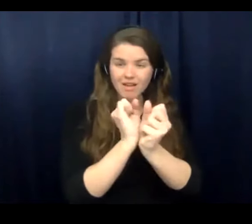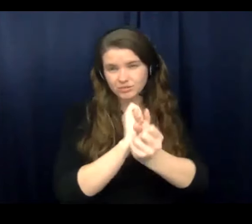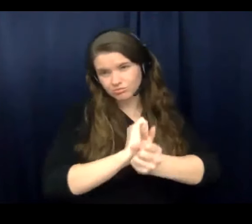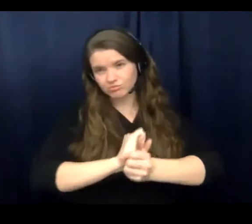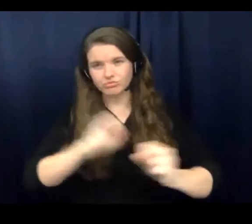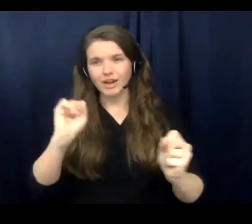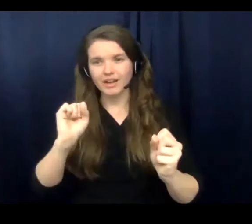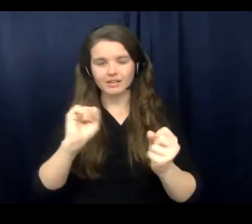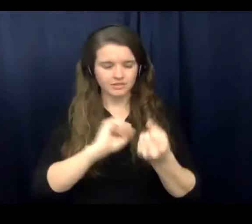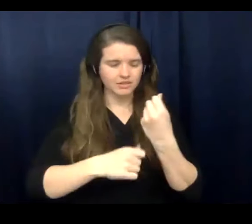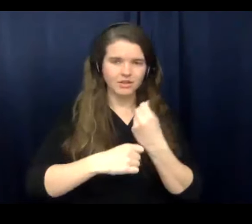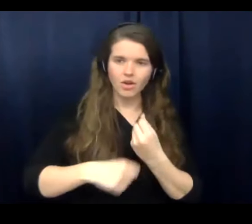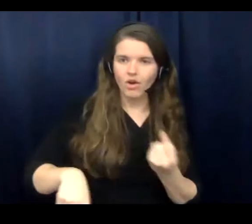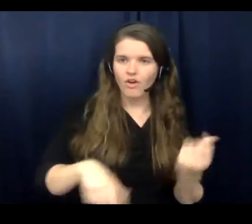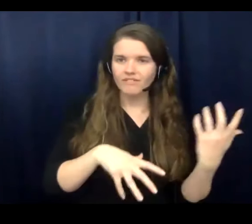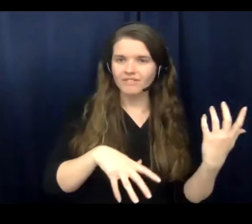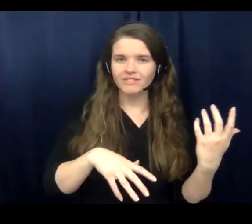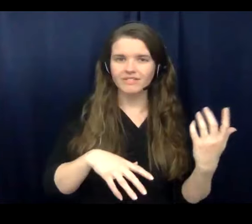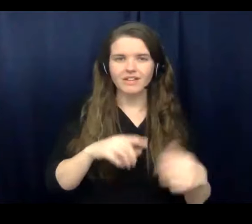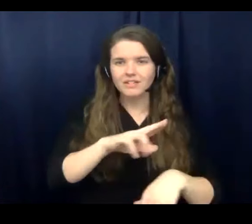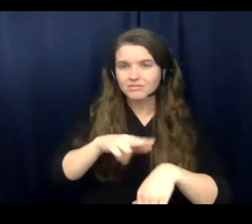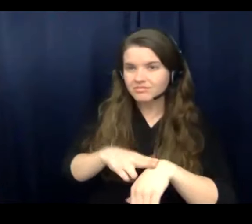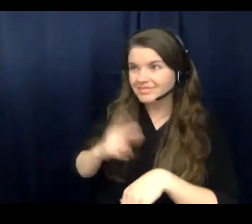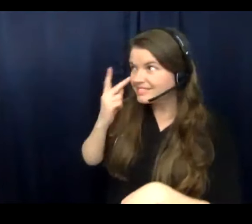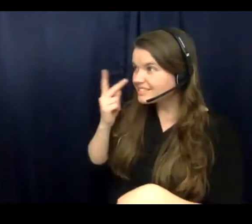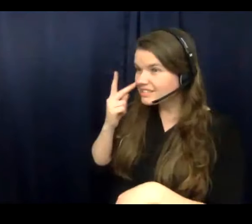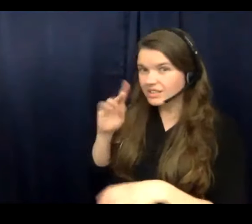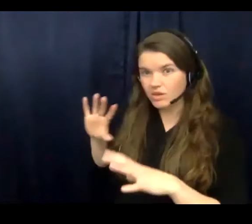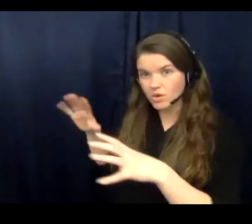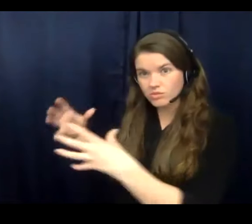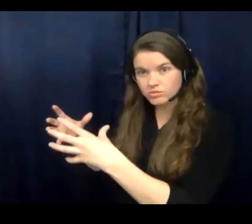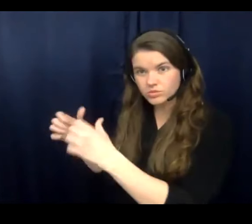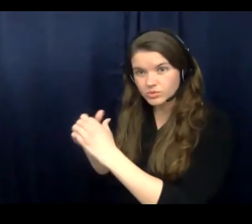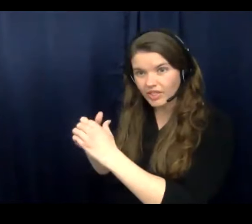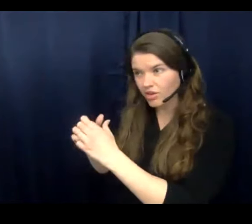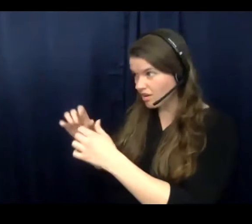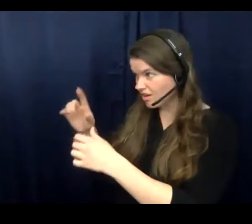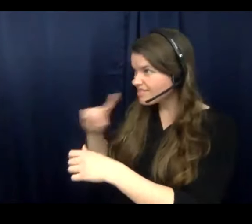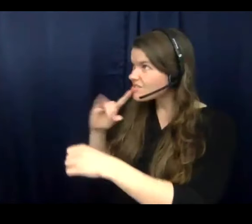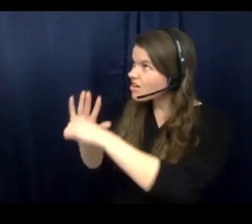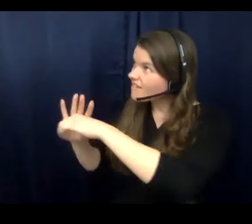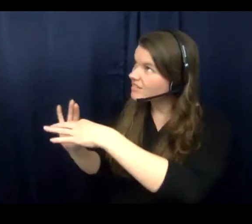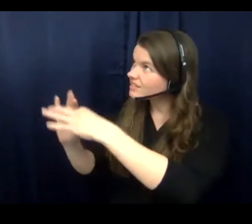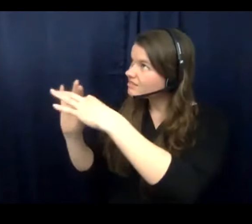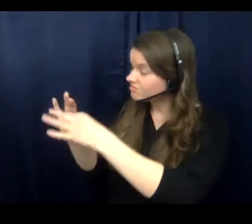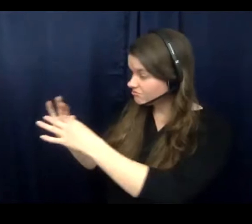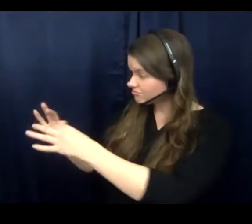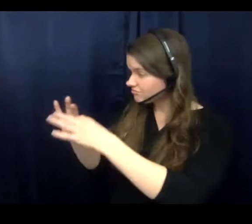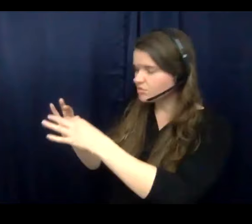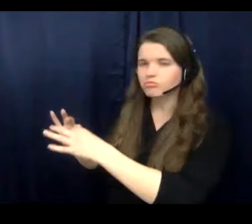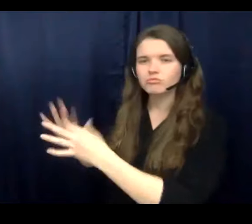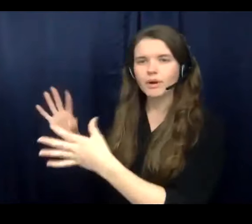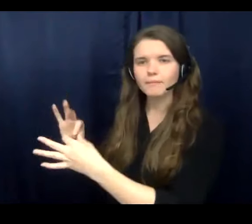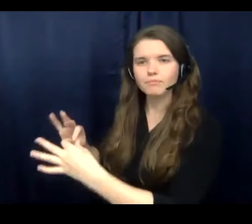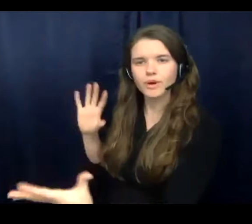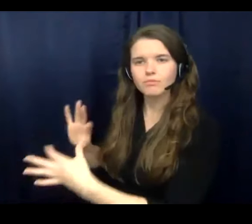Supposedly all these nations say, let's break the bands that hold the body of Christ together. Let's break up their covenant with God and one another. And let's do this to break